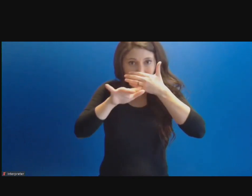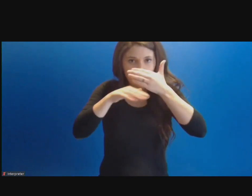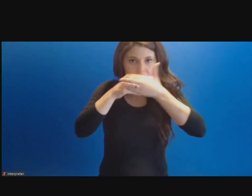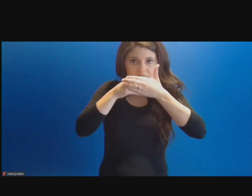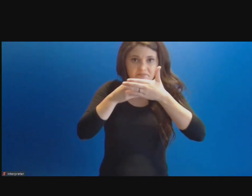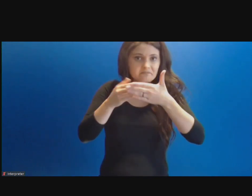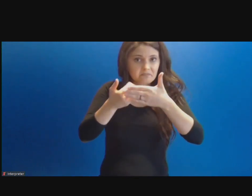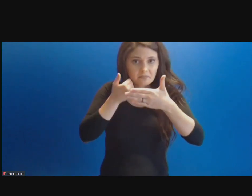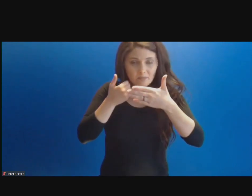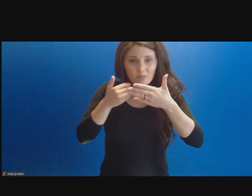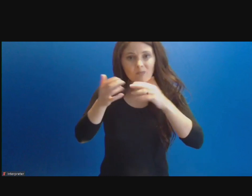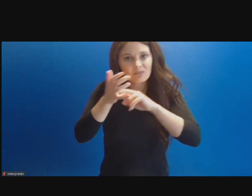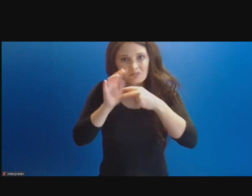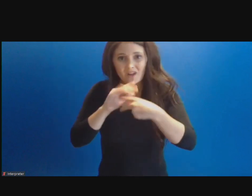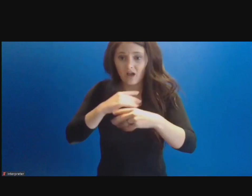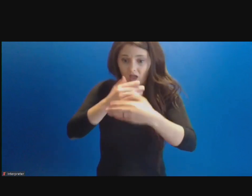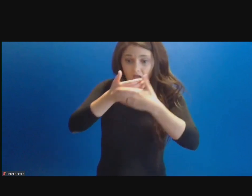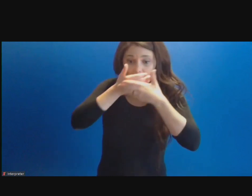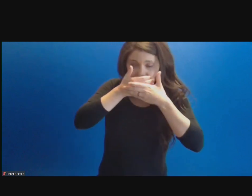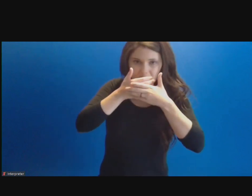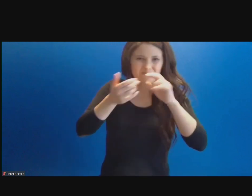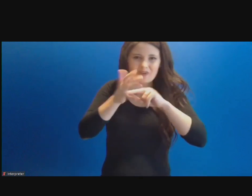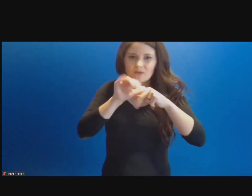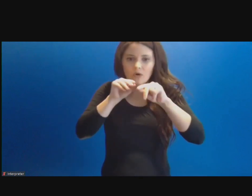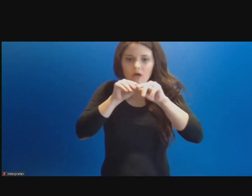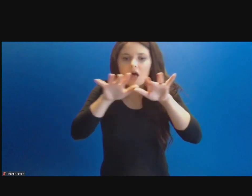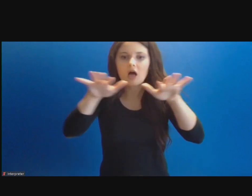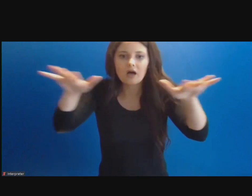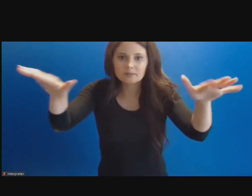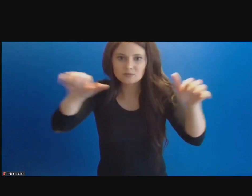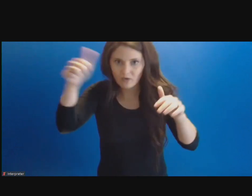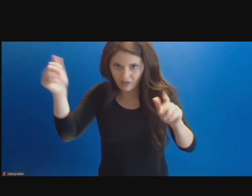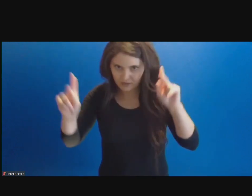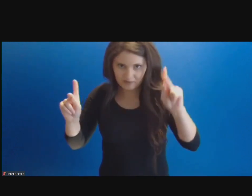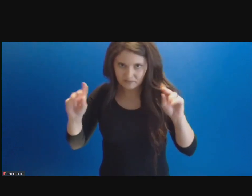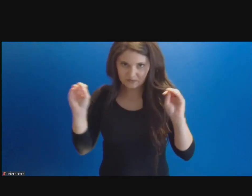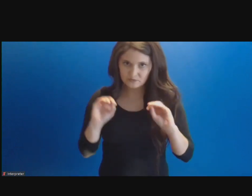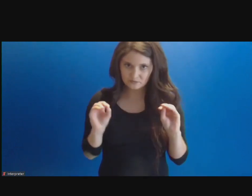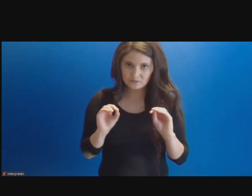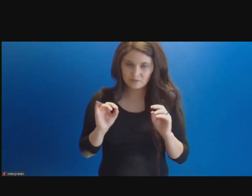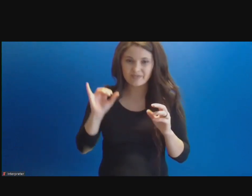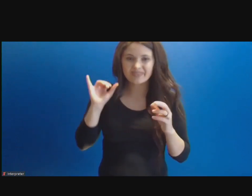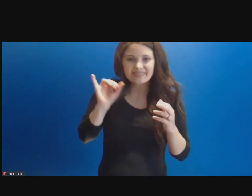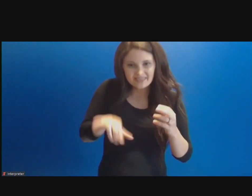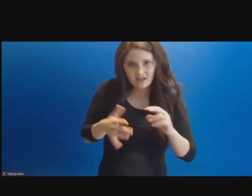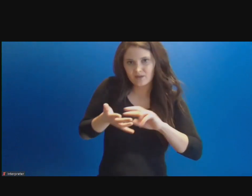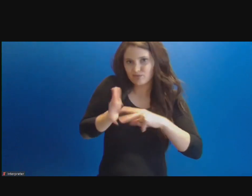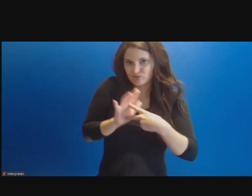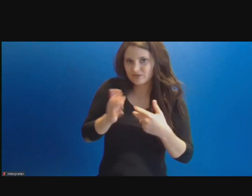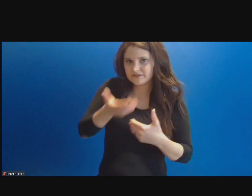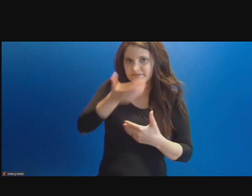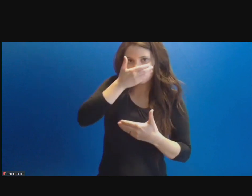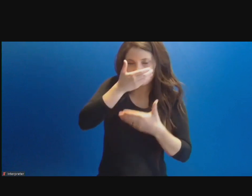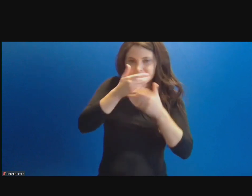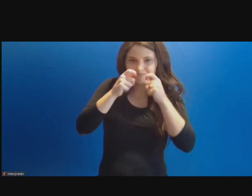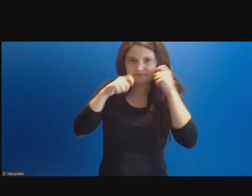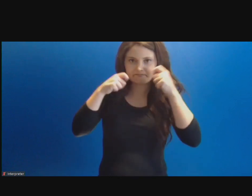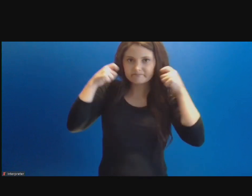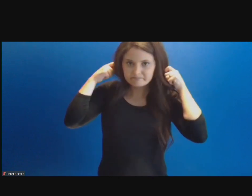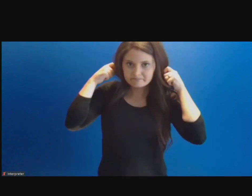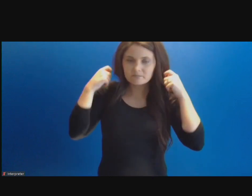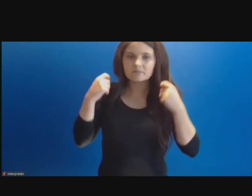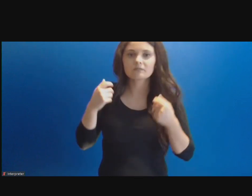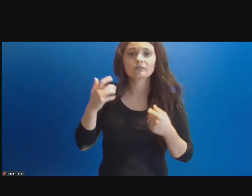that I wear this so I don't spread the virus to somebody else. That's primarily what this is for. And because we do